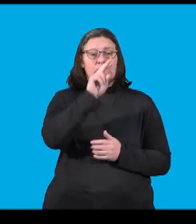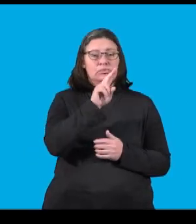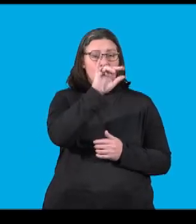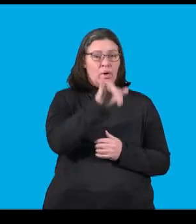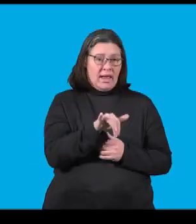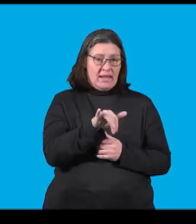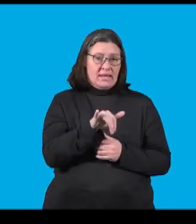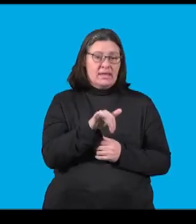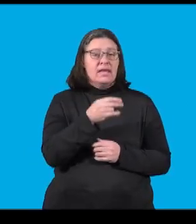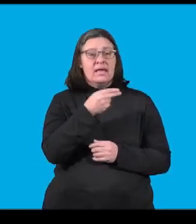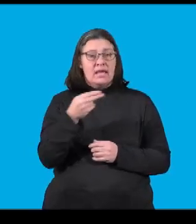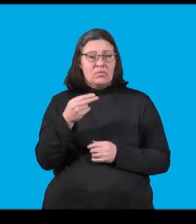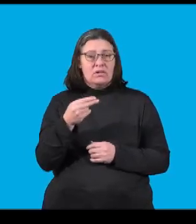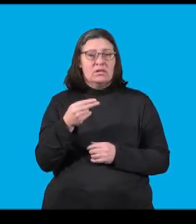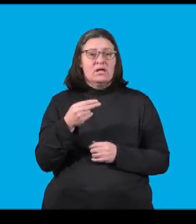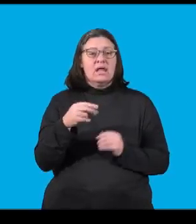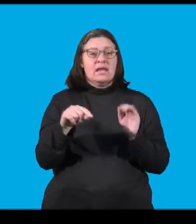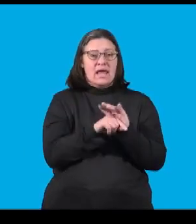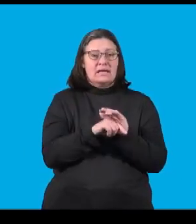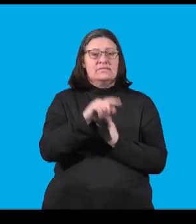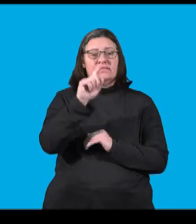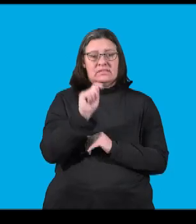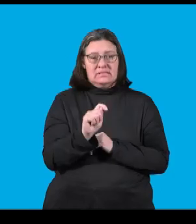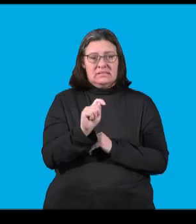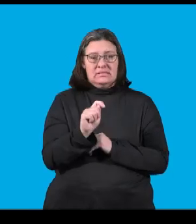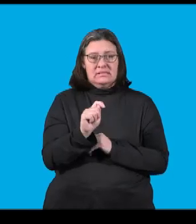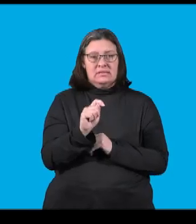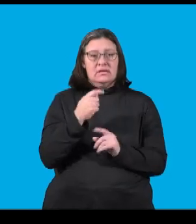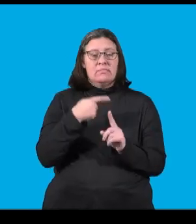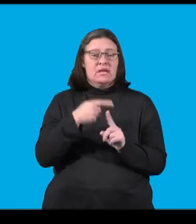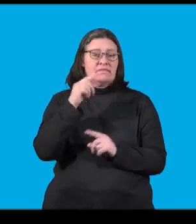0, as 2y is equal to -t